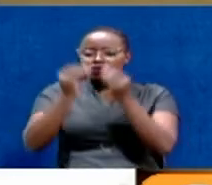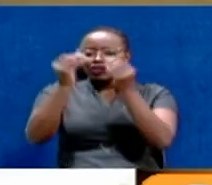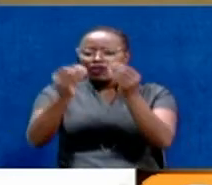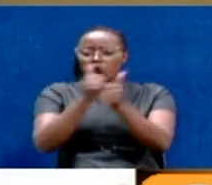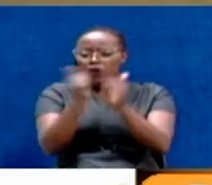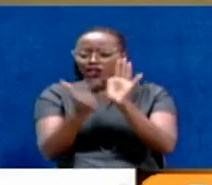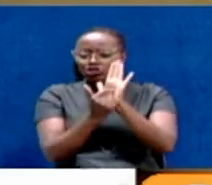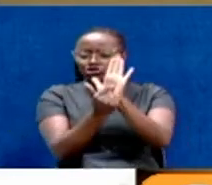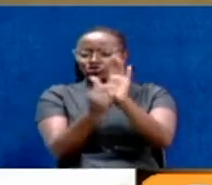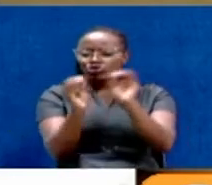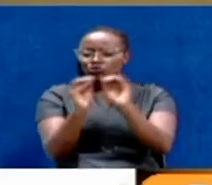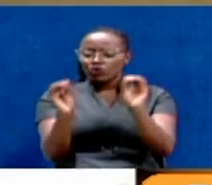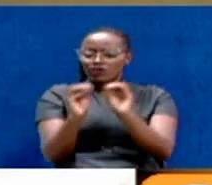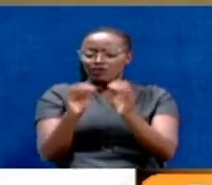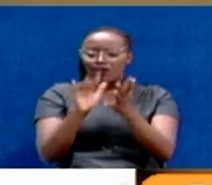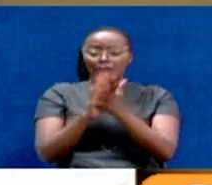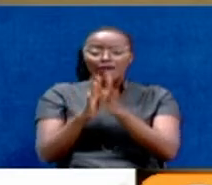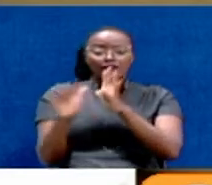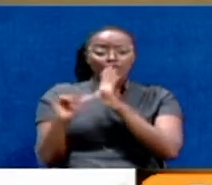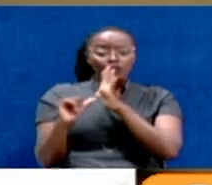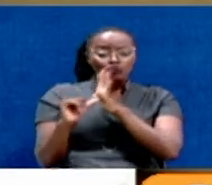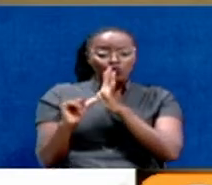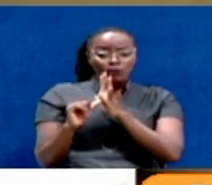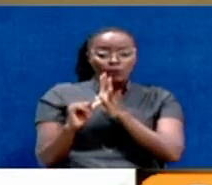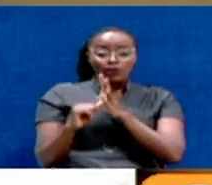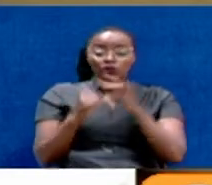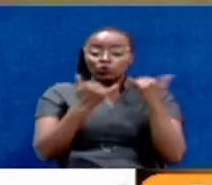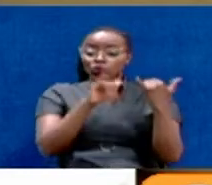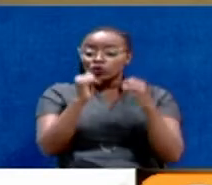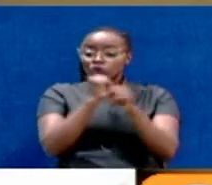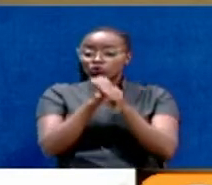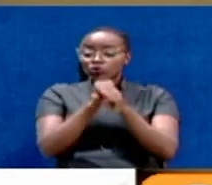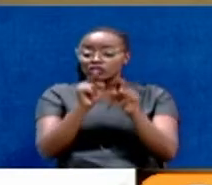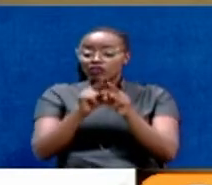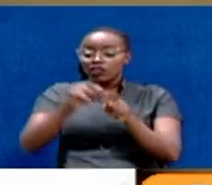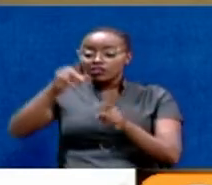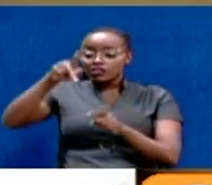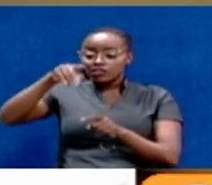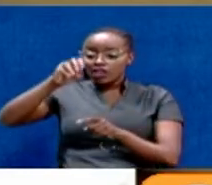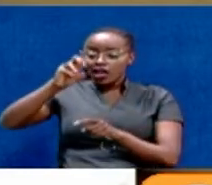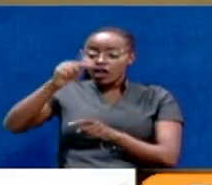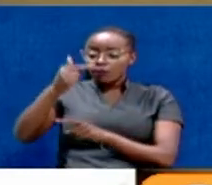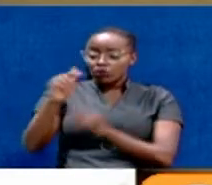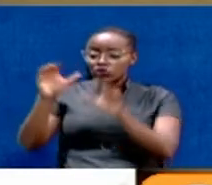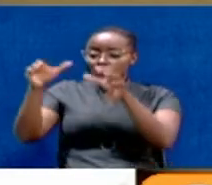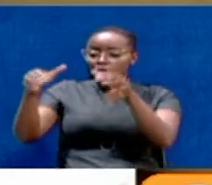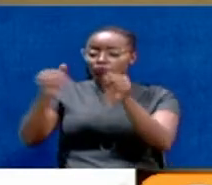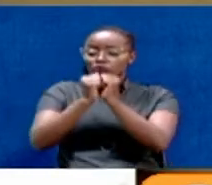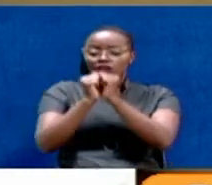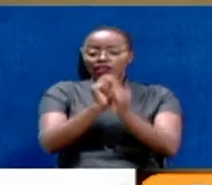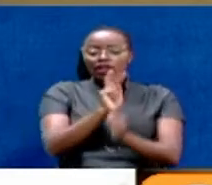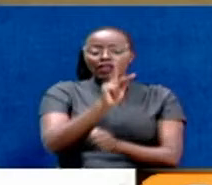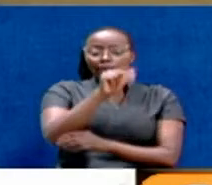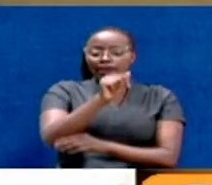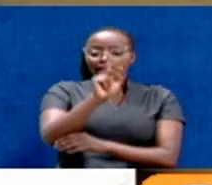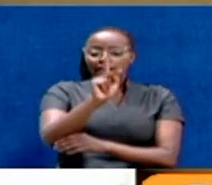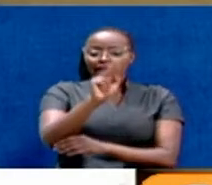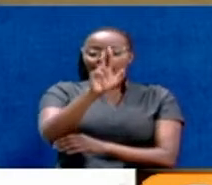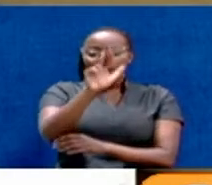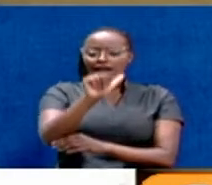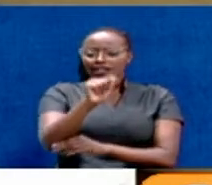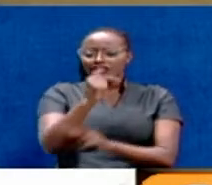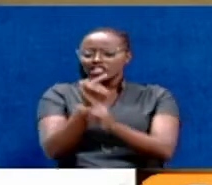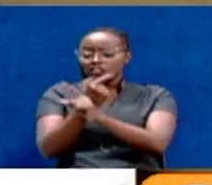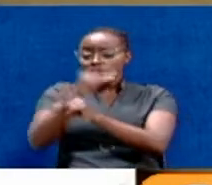well articulated, it becomes a problem. So what we have strived with as a port community, together with the KPA, KRA, and all other